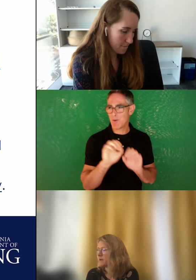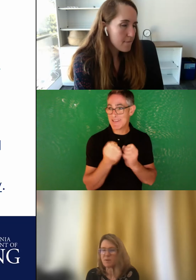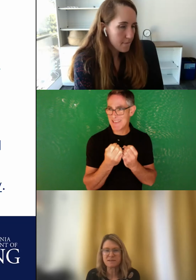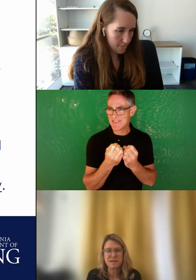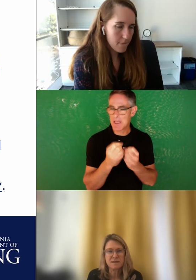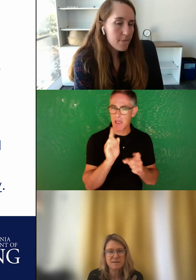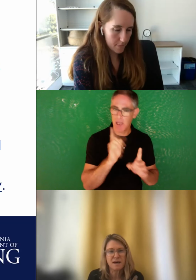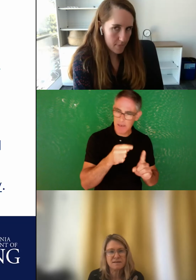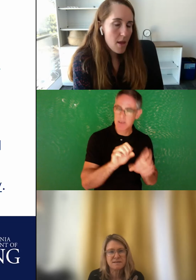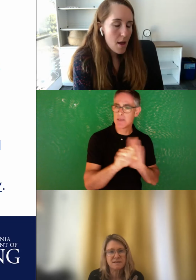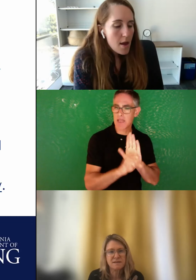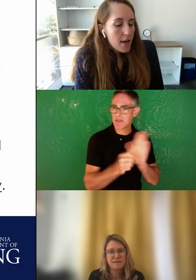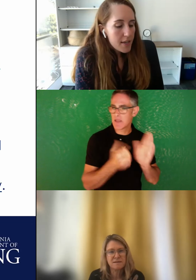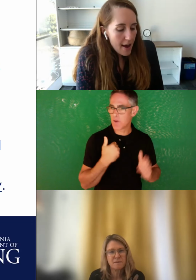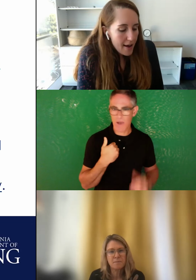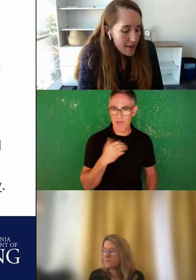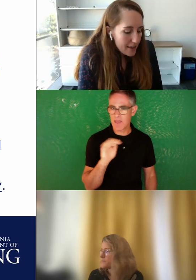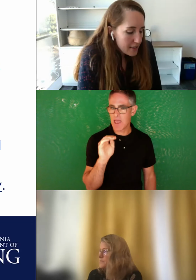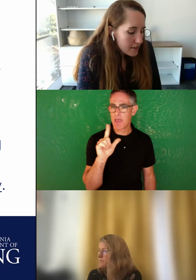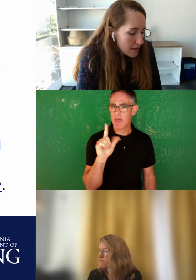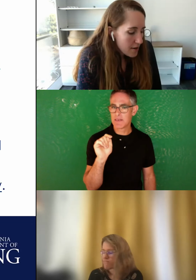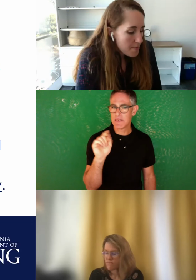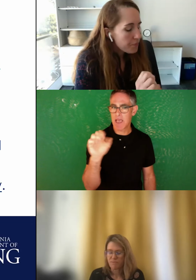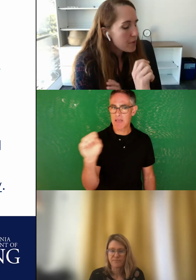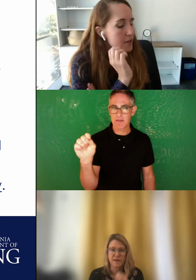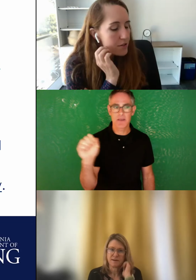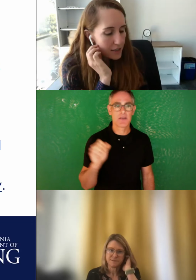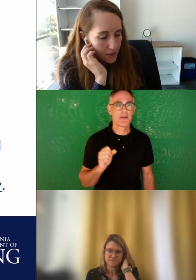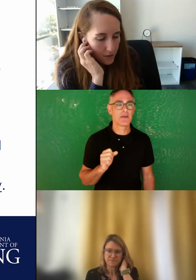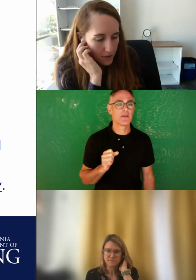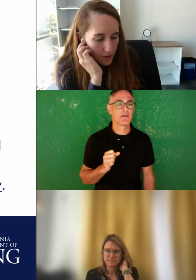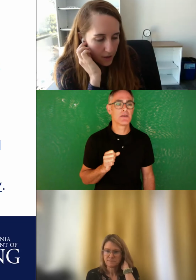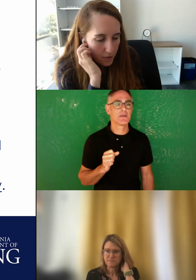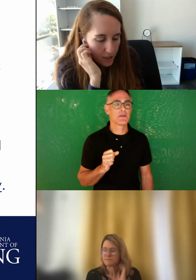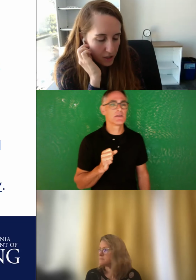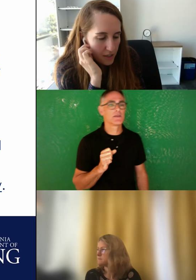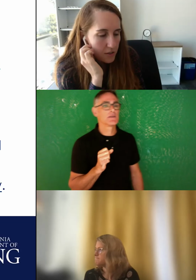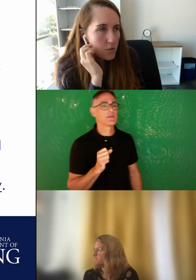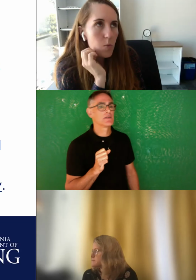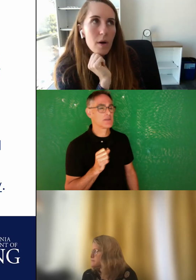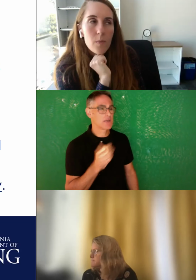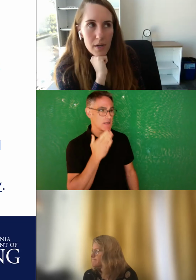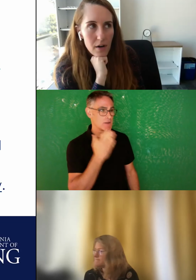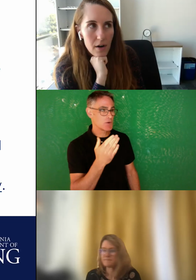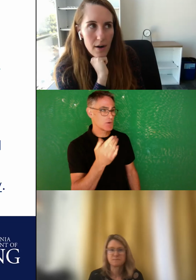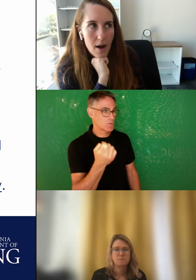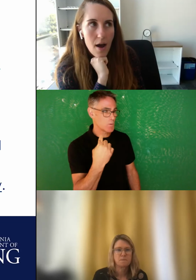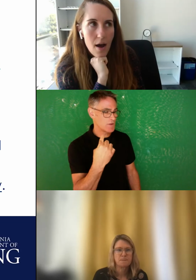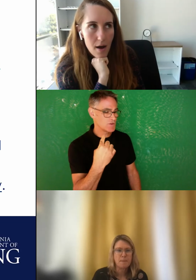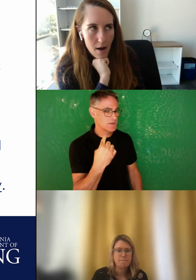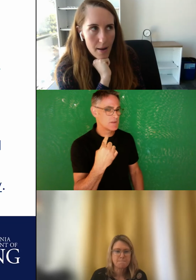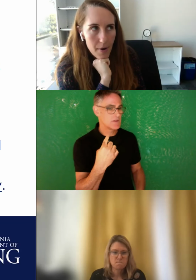have MLTSS. Yeah, that's a good question. So what we